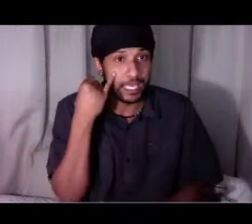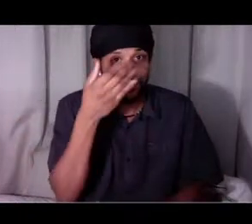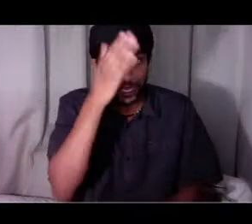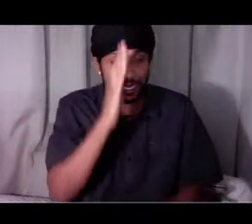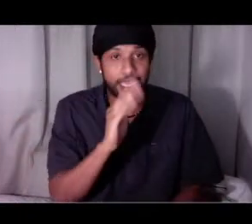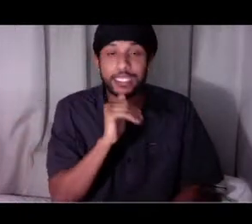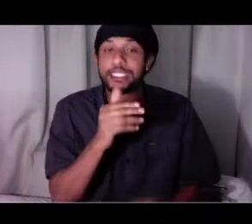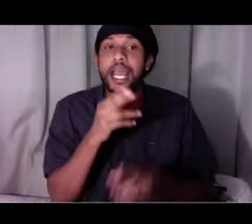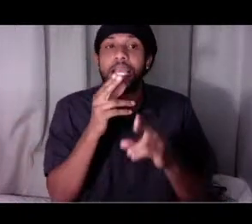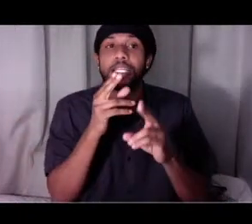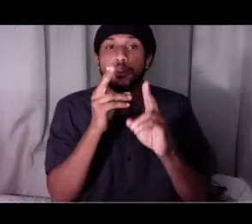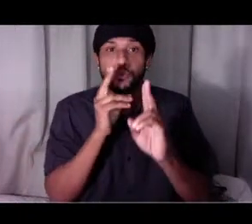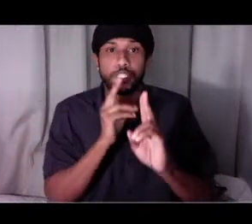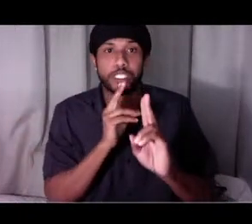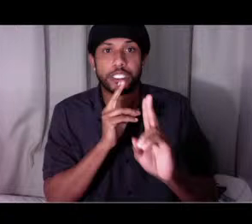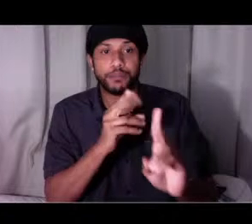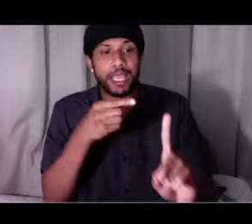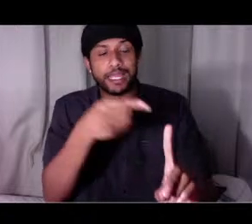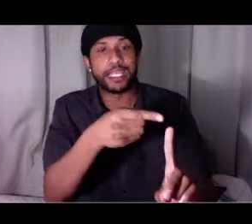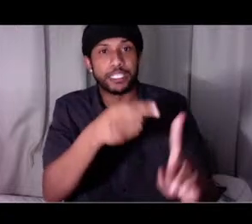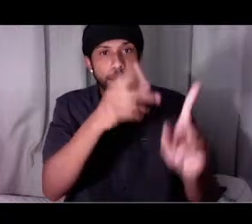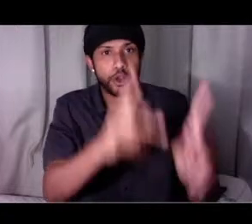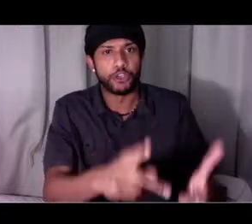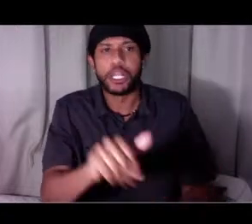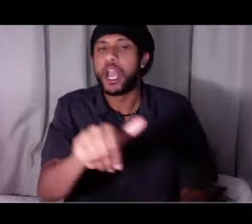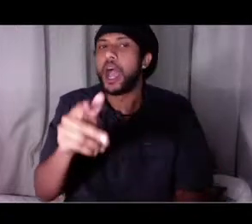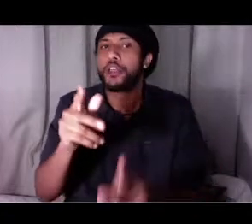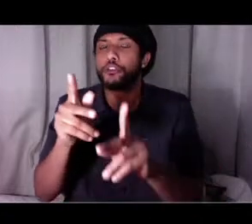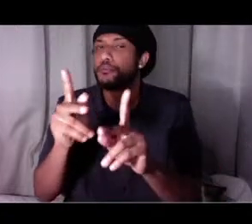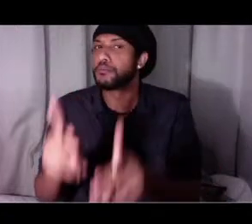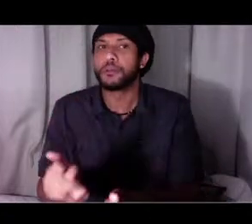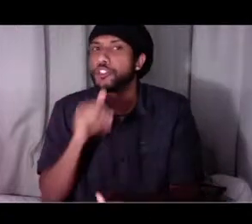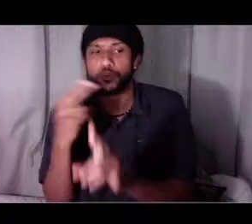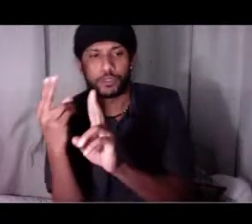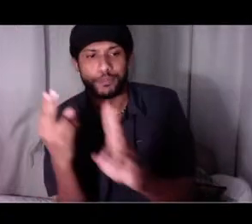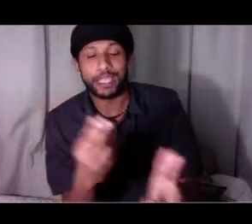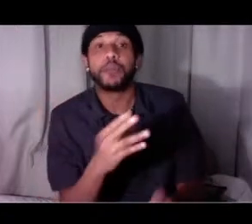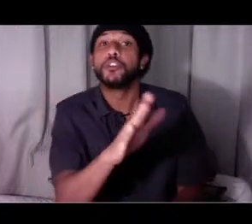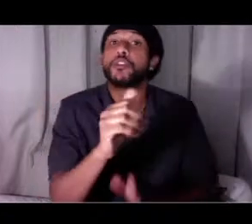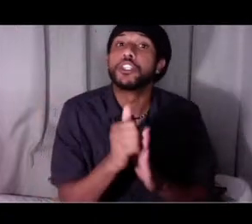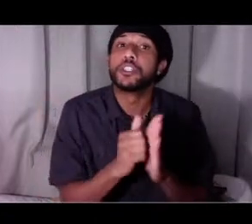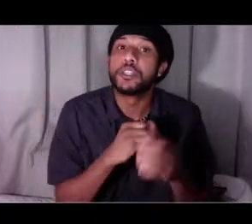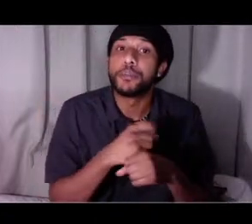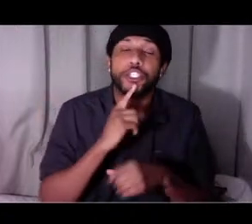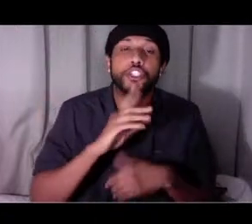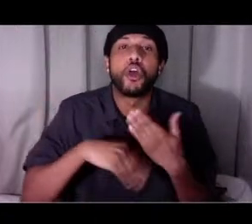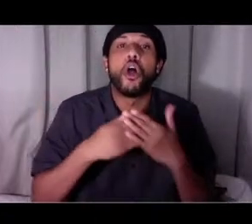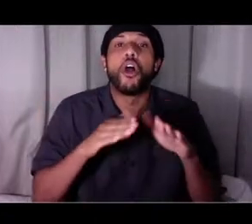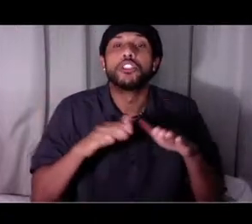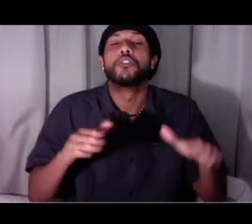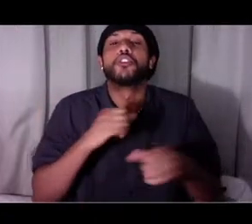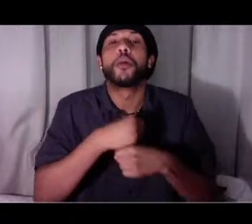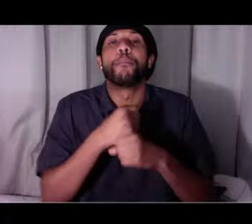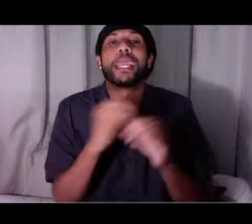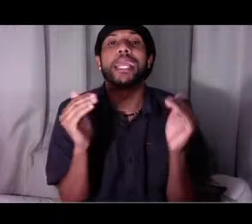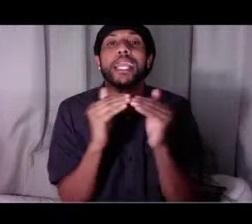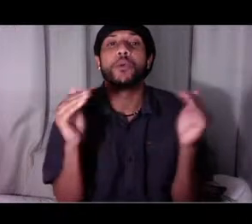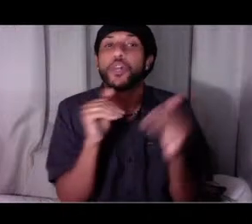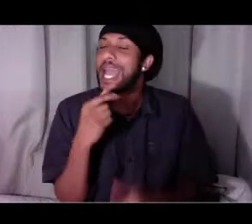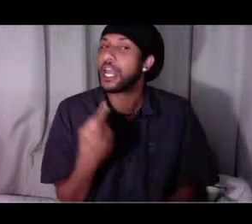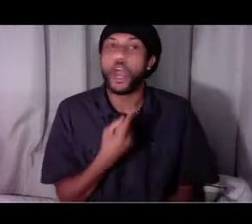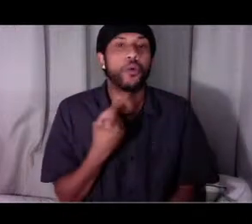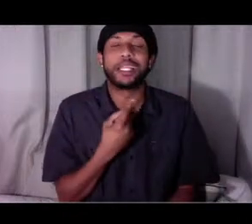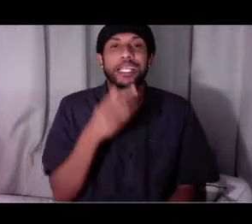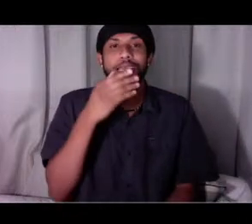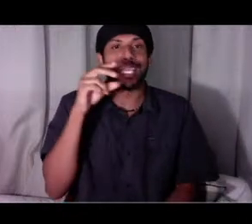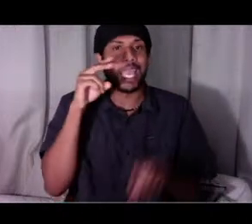respect a person that neither should anyone else would you say that your agenda is to make sure that all children are created equal not only in the eyes